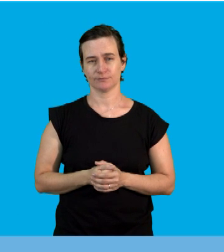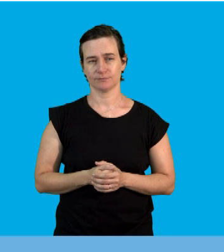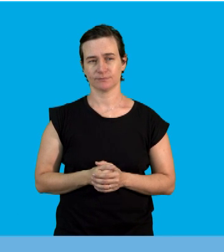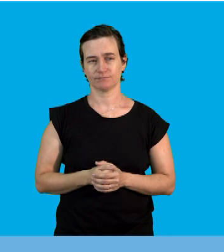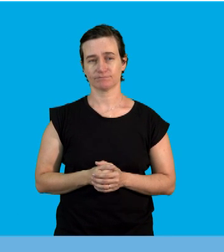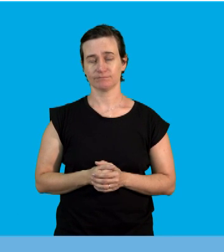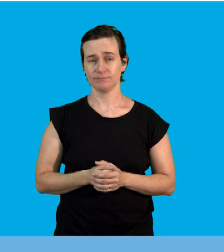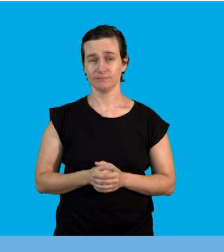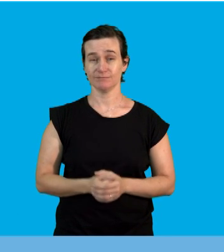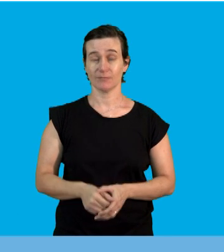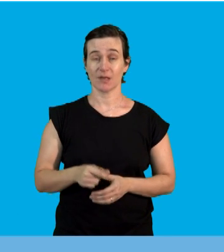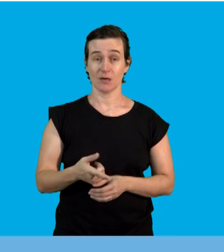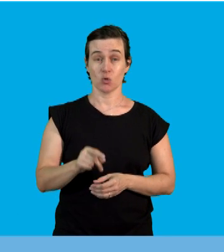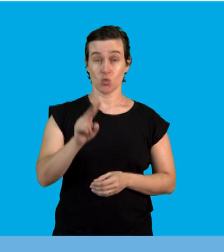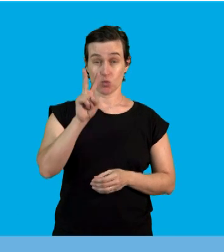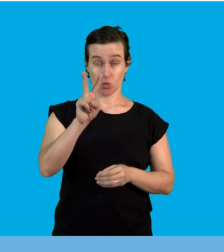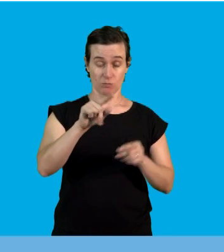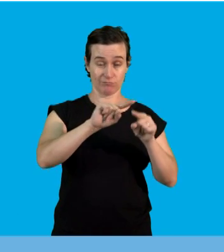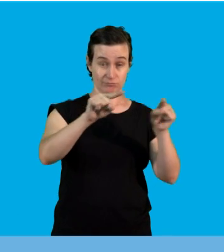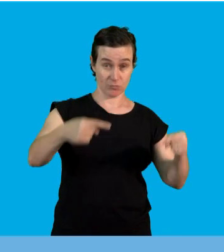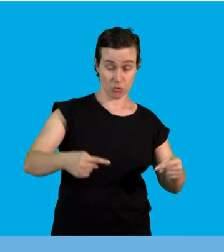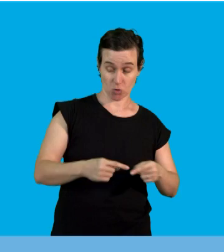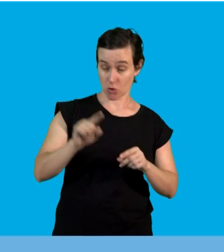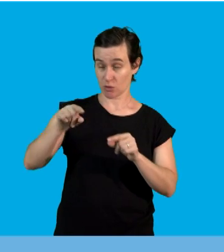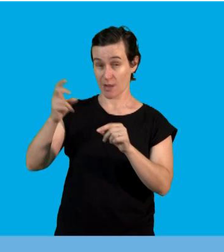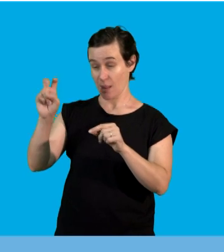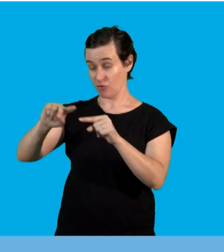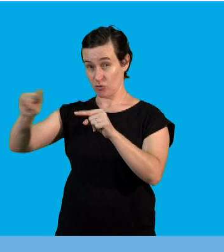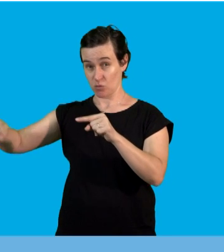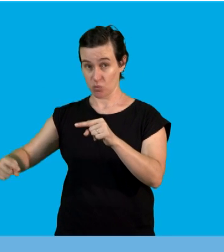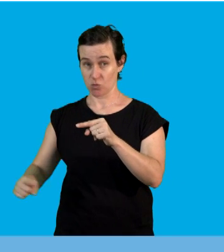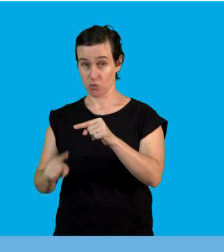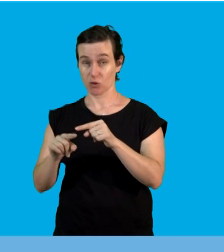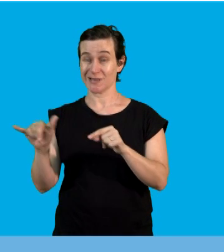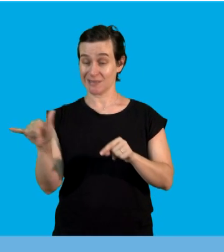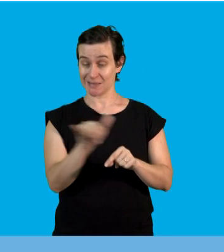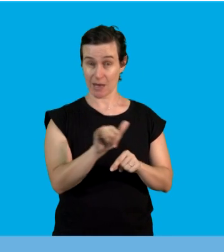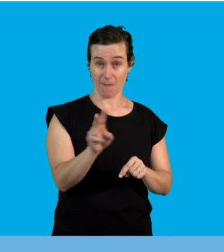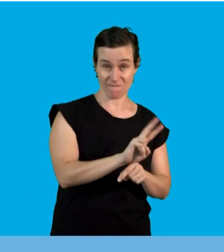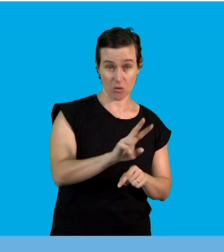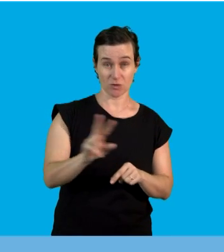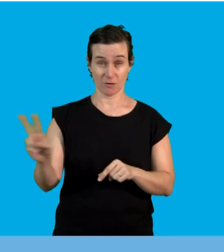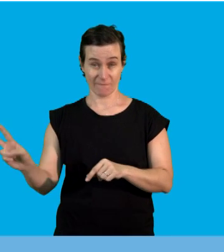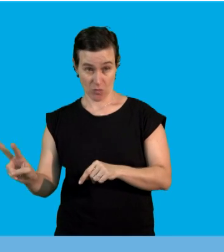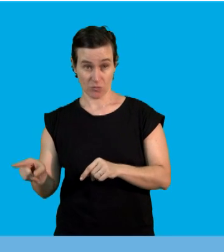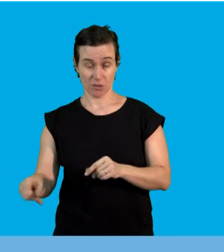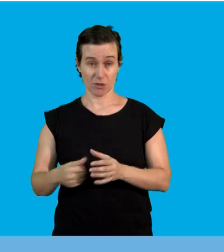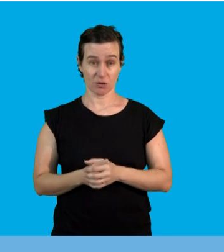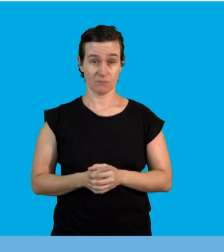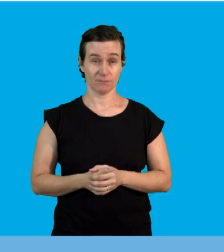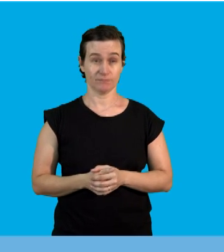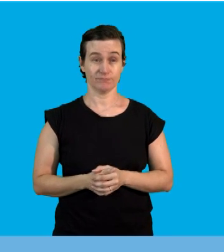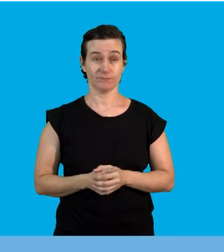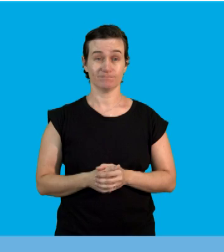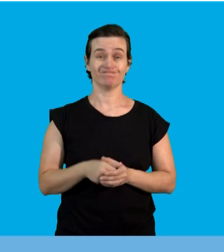saying in 2 circuits with the same total voltage, the current strength it is going to be larger in